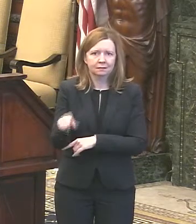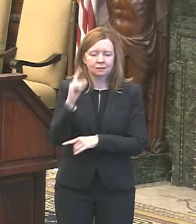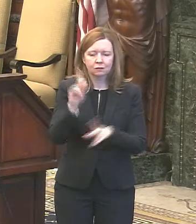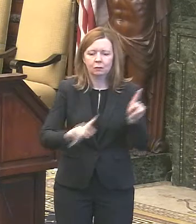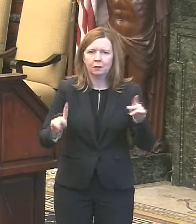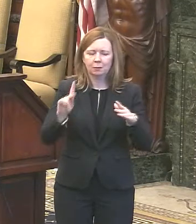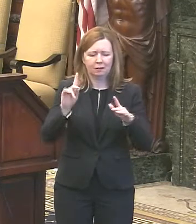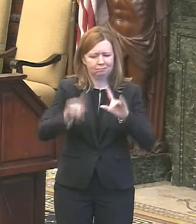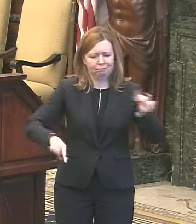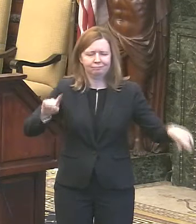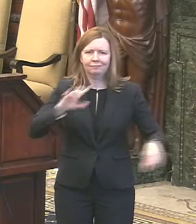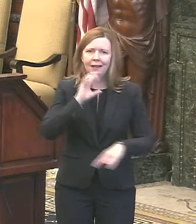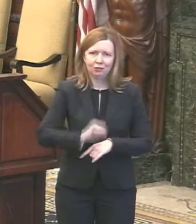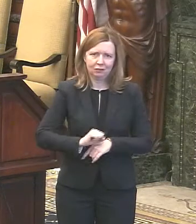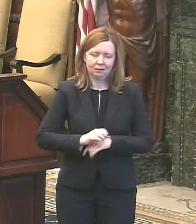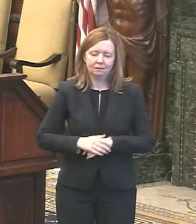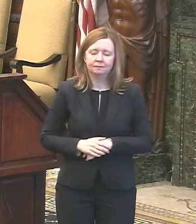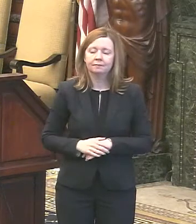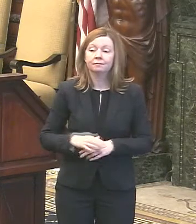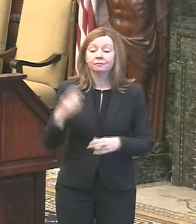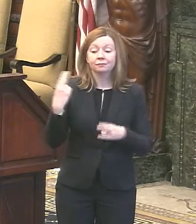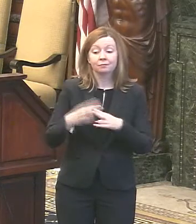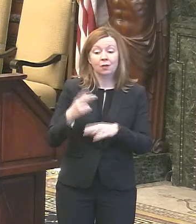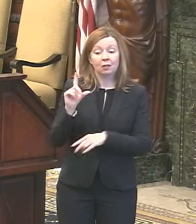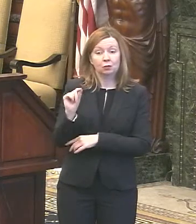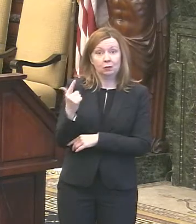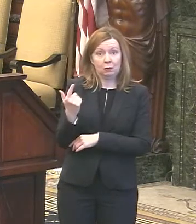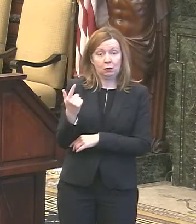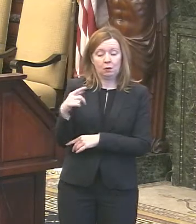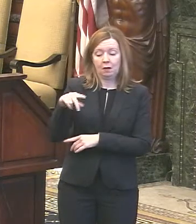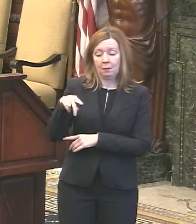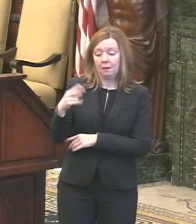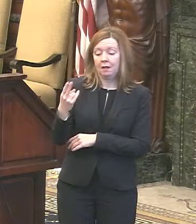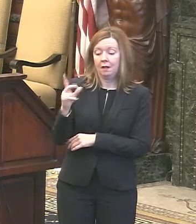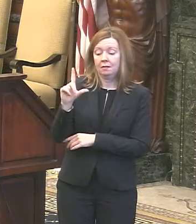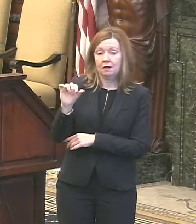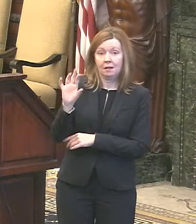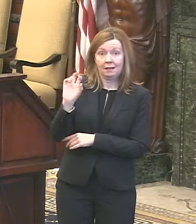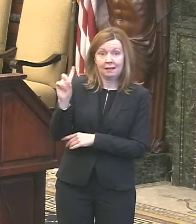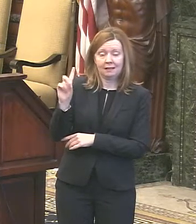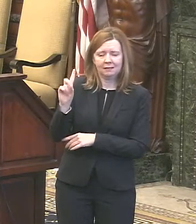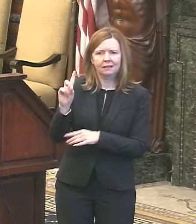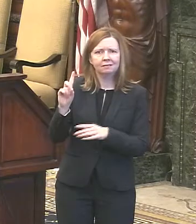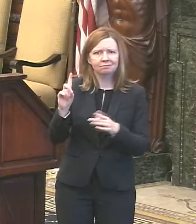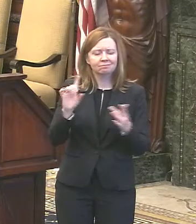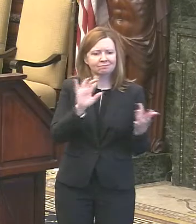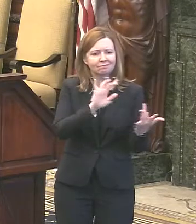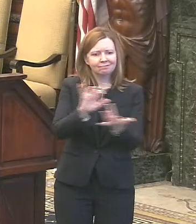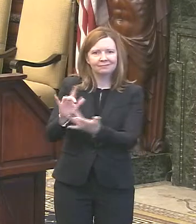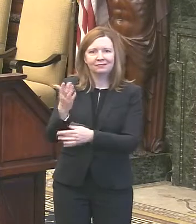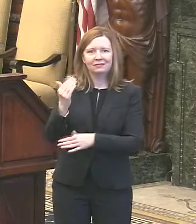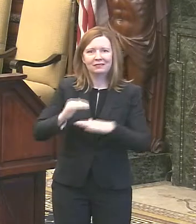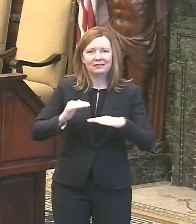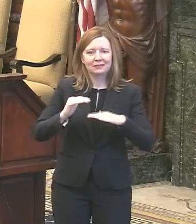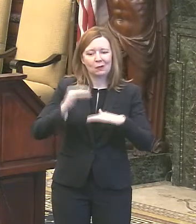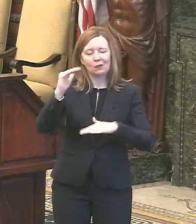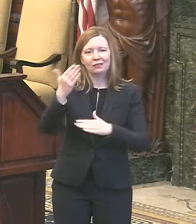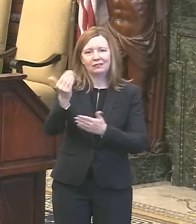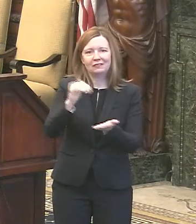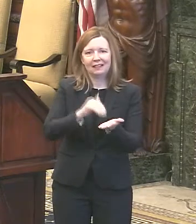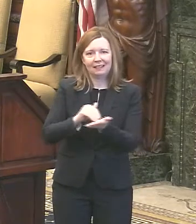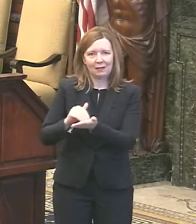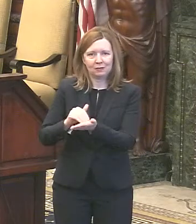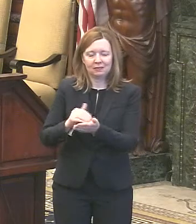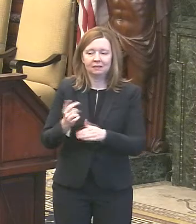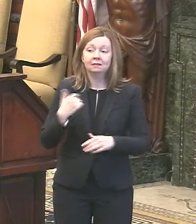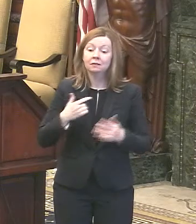all ages. As of March 2021, PHL Connected has made over 15,000 internet connections. We're continuing to